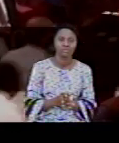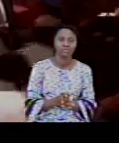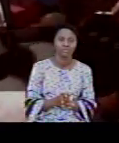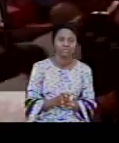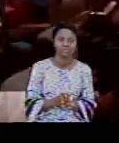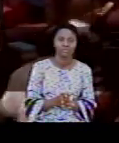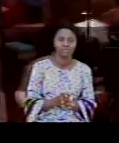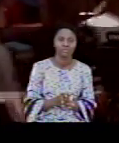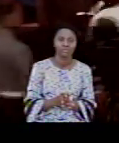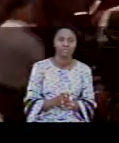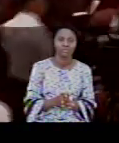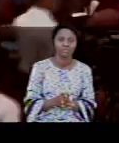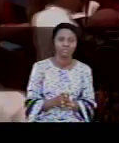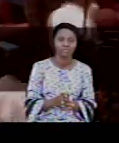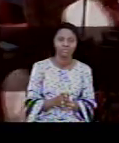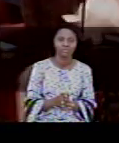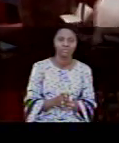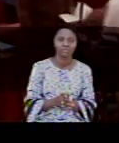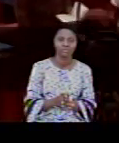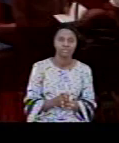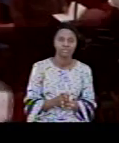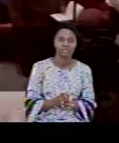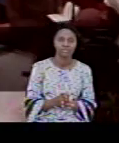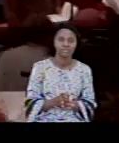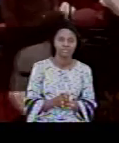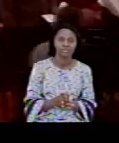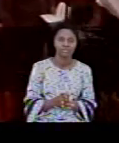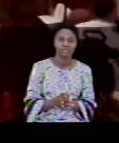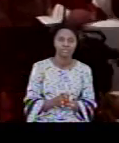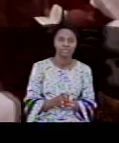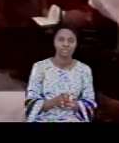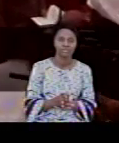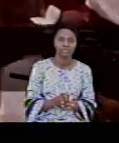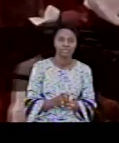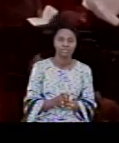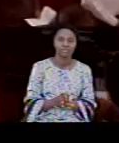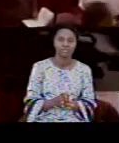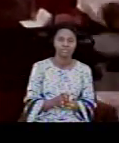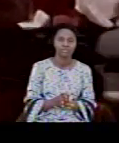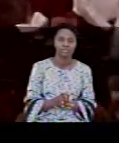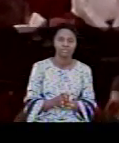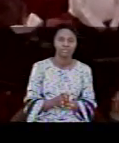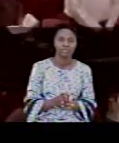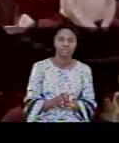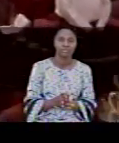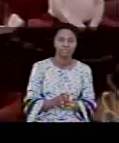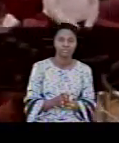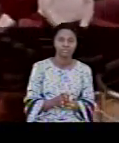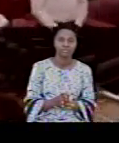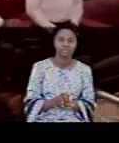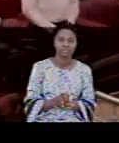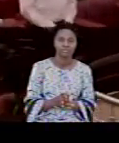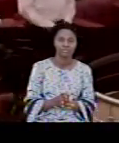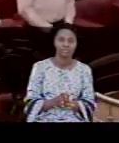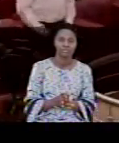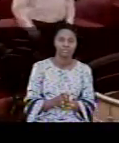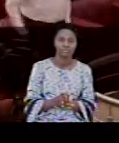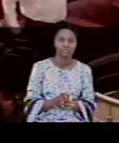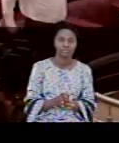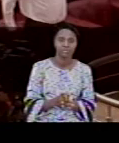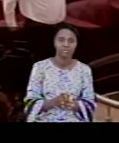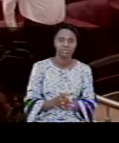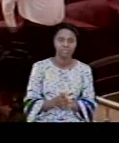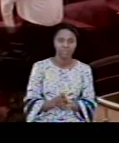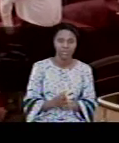can tell. I know that the light of his presence with me does continually dwell. I think of